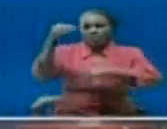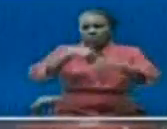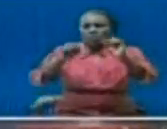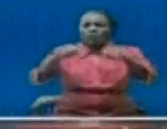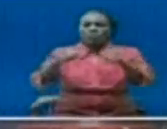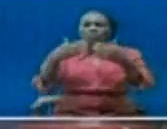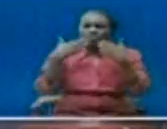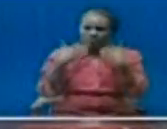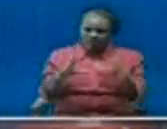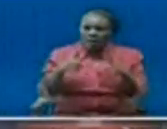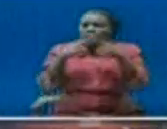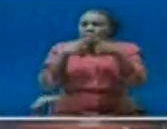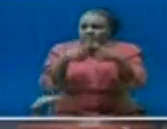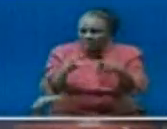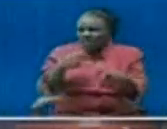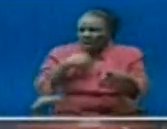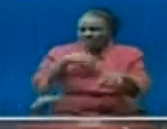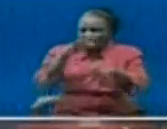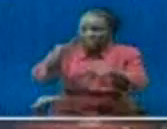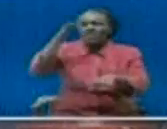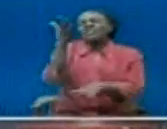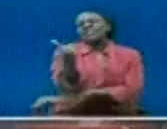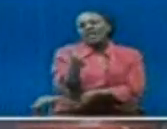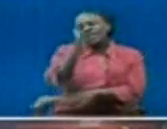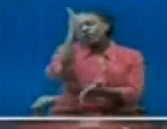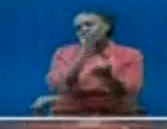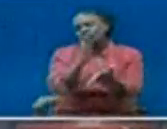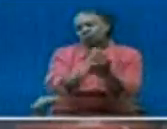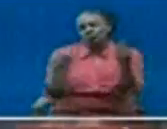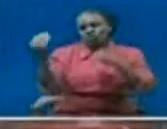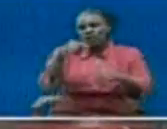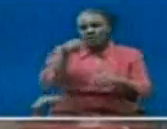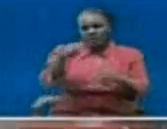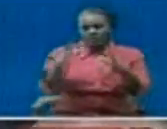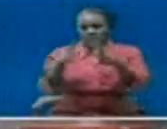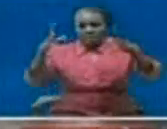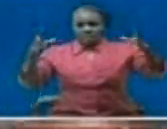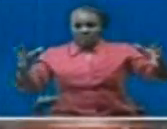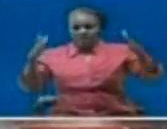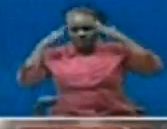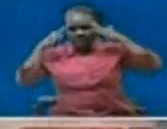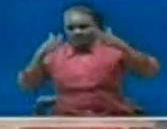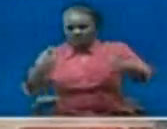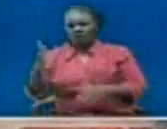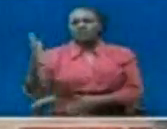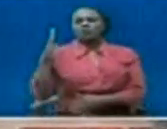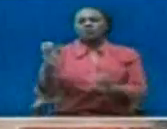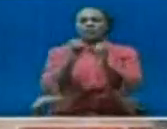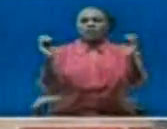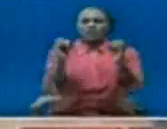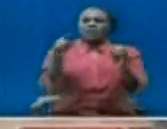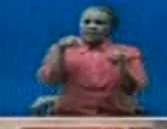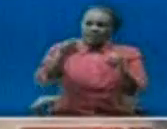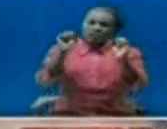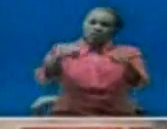be conclusive, but there is a cost, there are consequences to referenda. That's on the broader perspective in terms of security or insecurity. Does